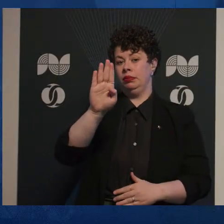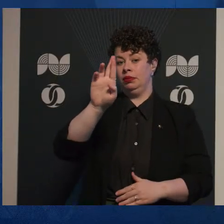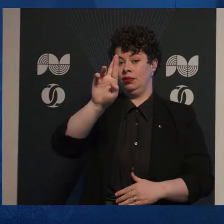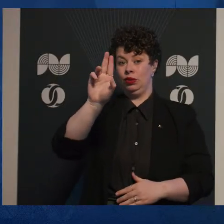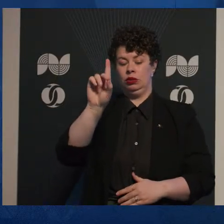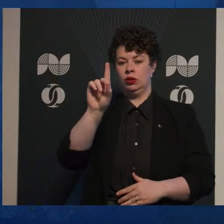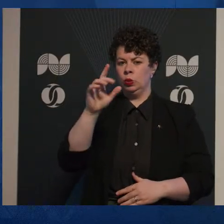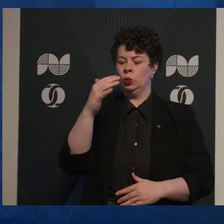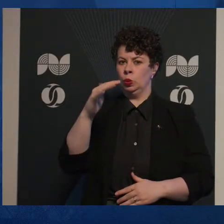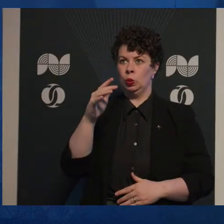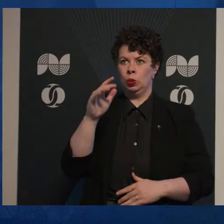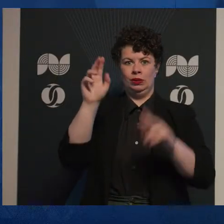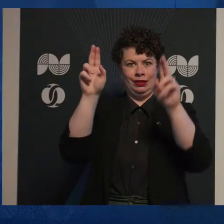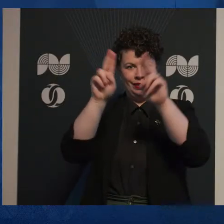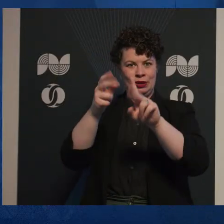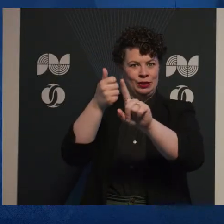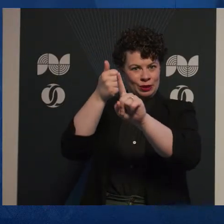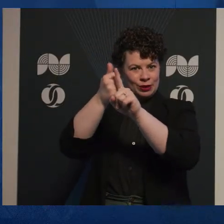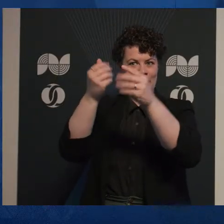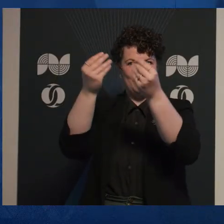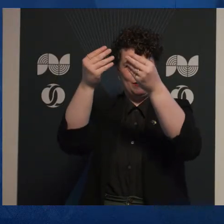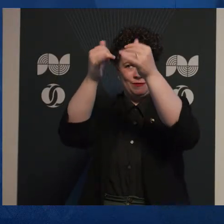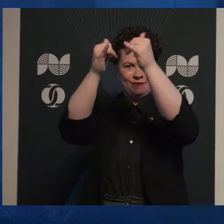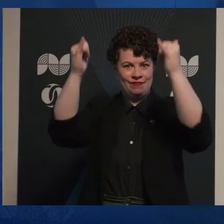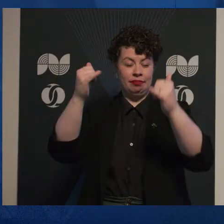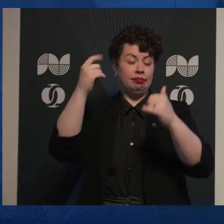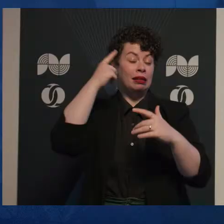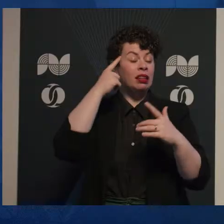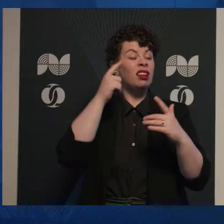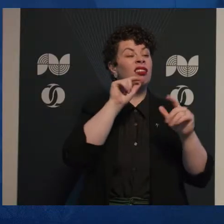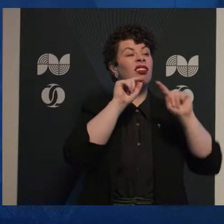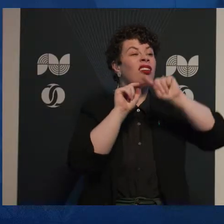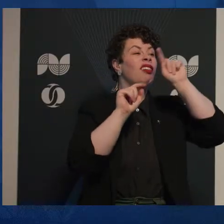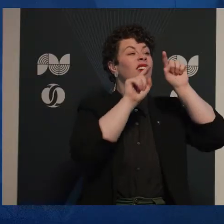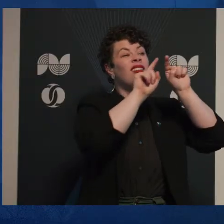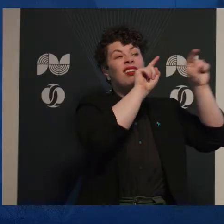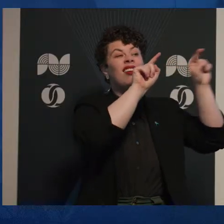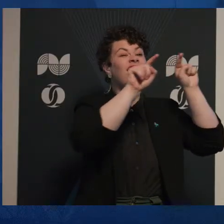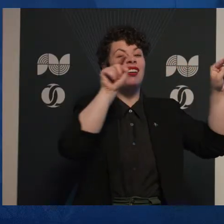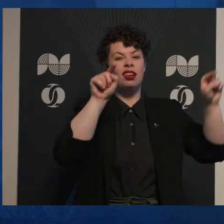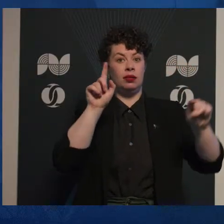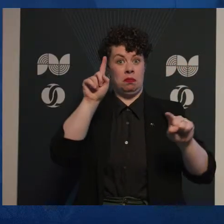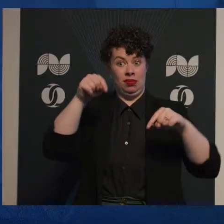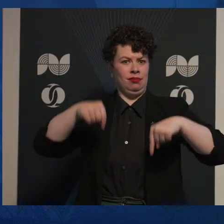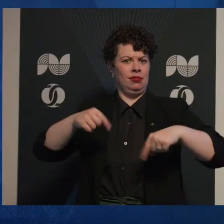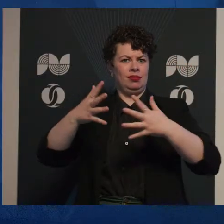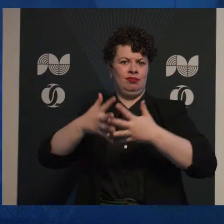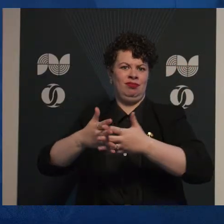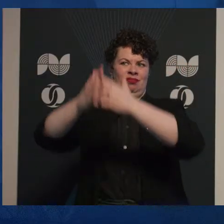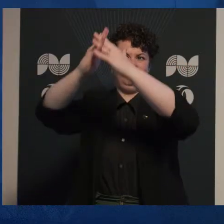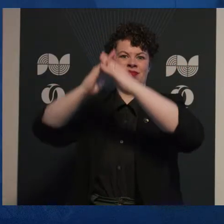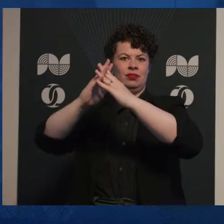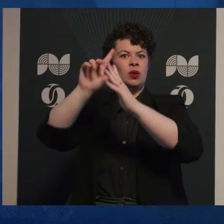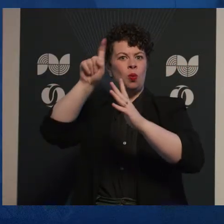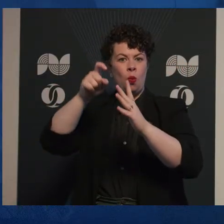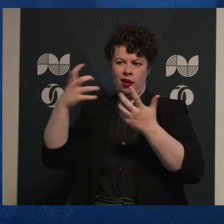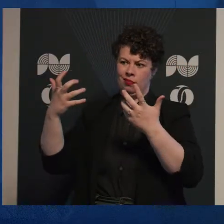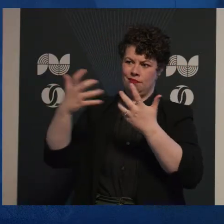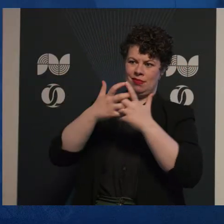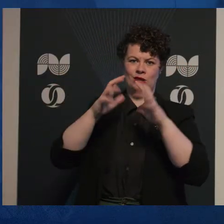this challenging place because more than any of the IFIs, I think, it was really made to fit into that world